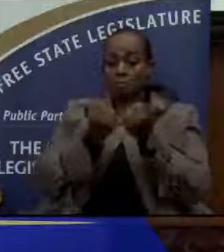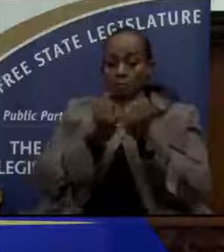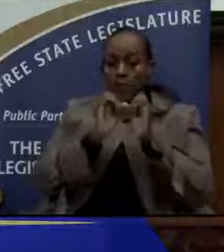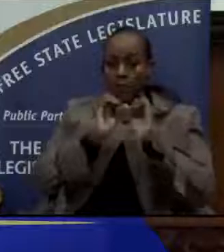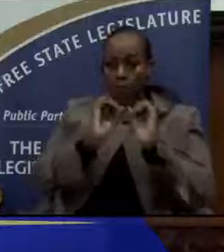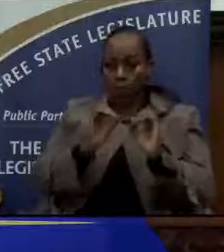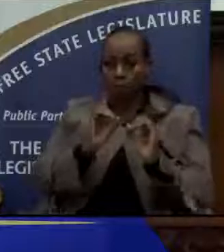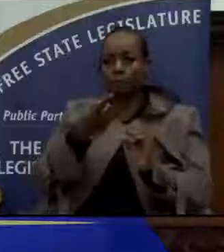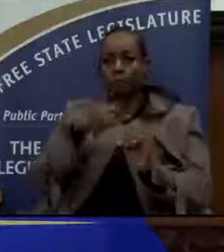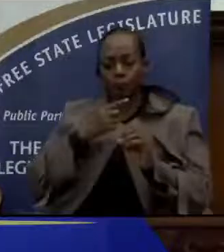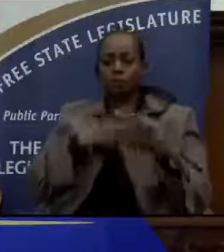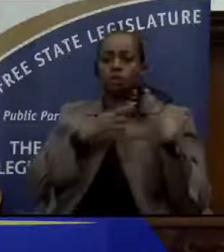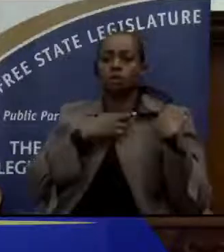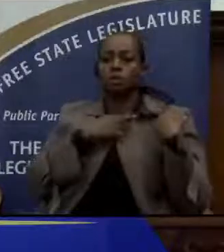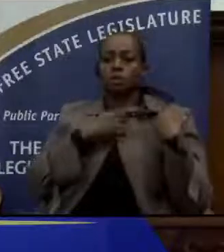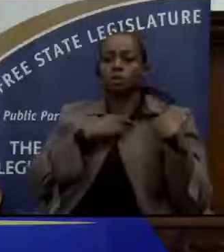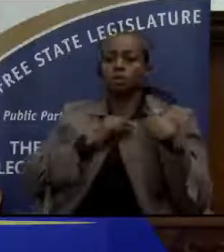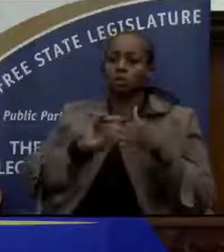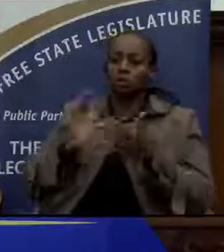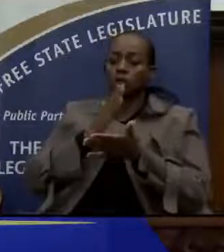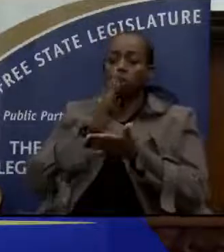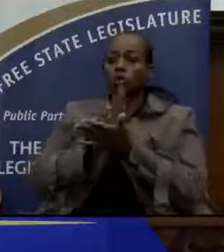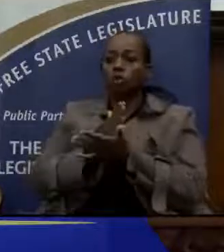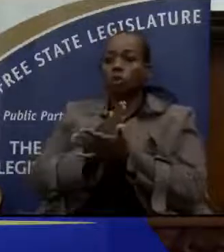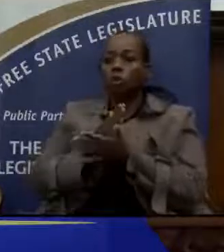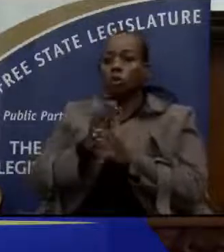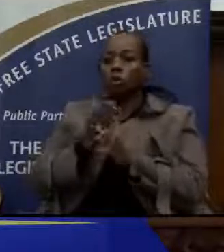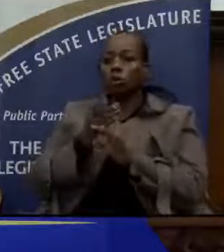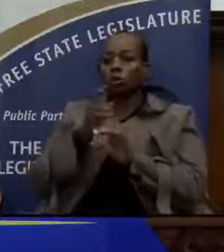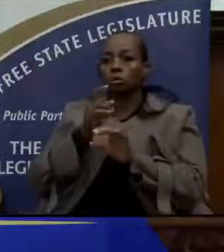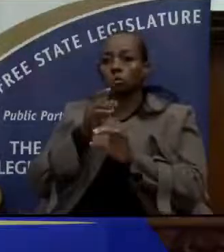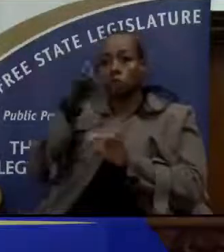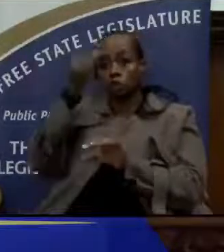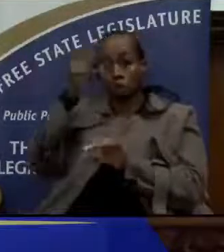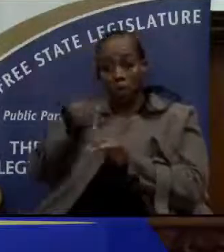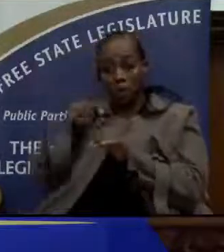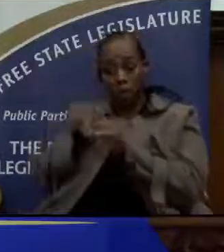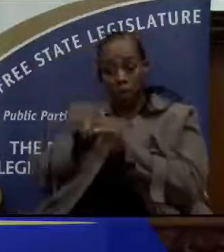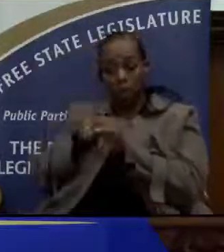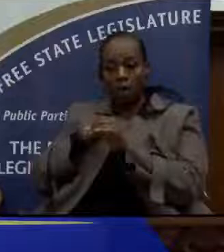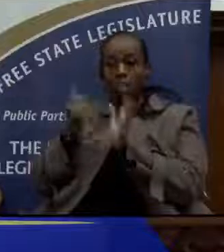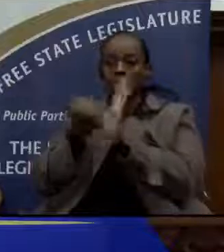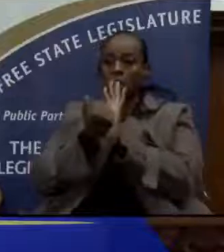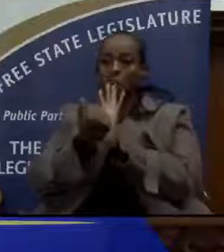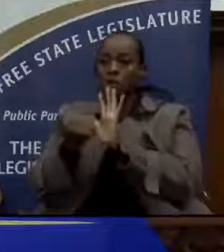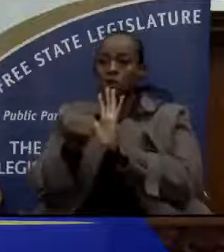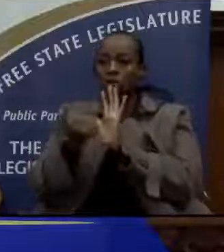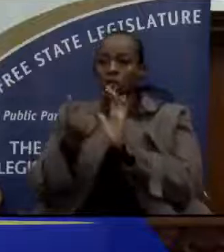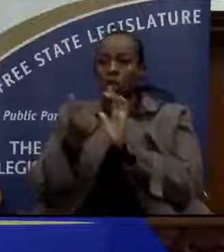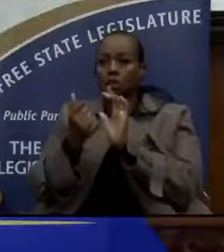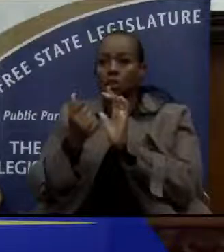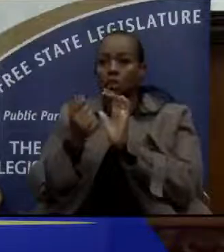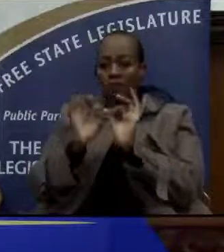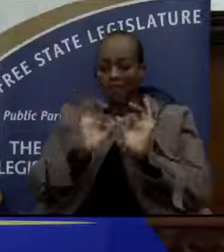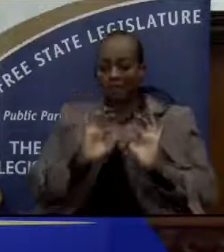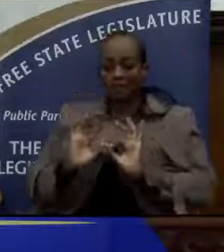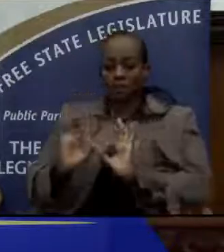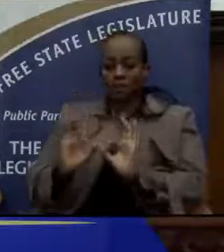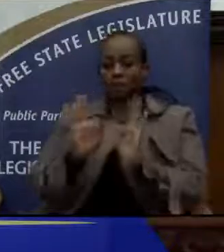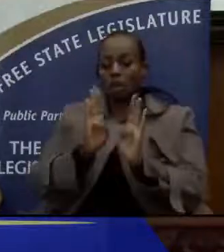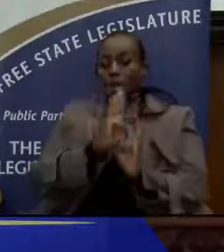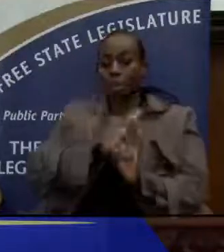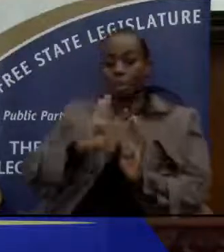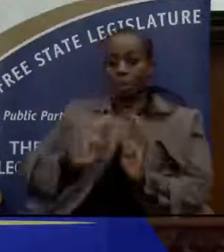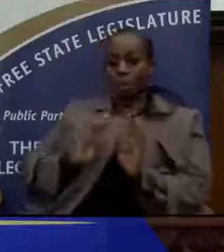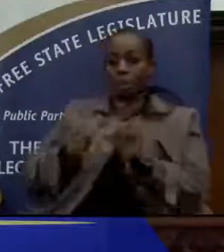our duty to ensure that all foreign qualified students are registered with the relevant boards